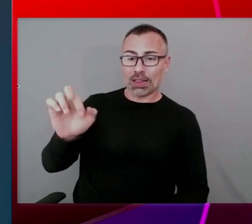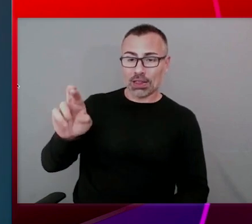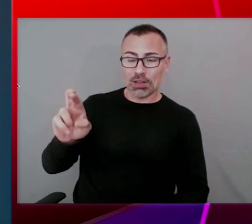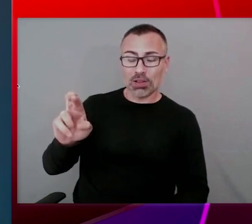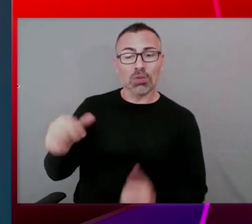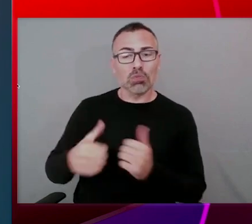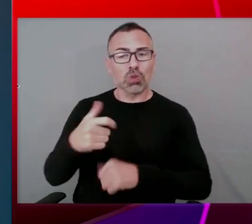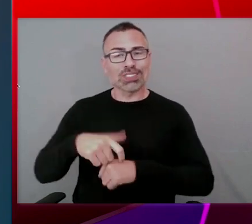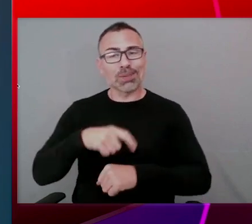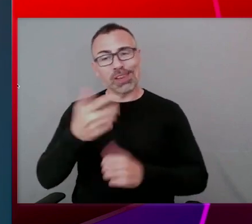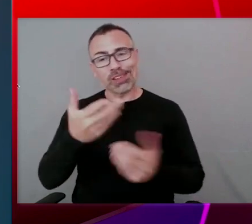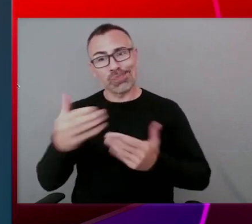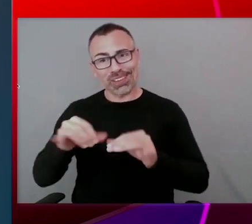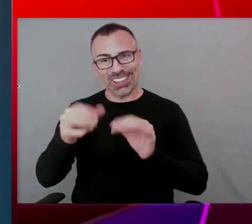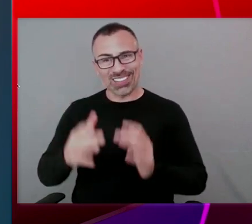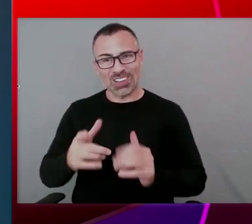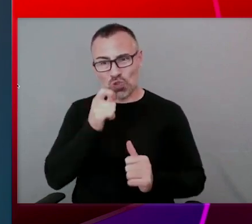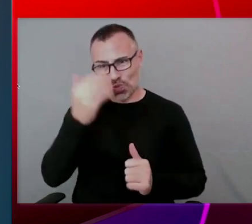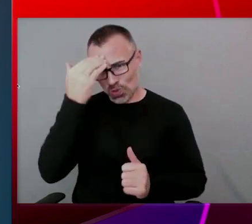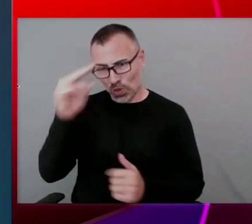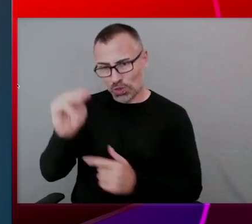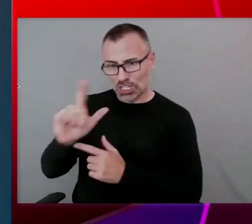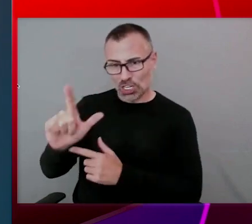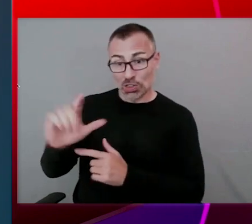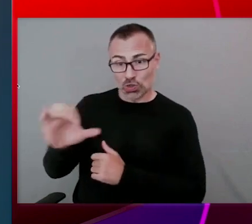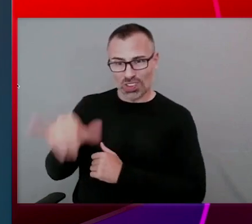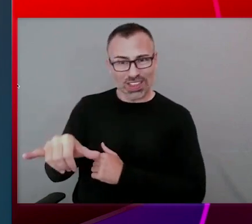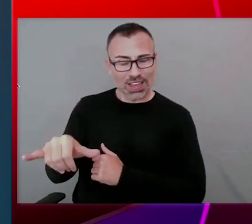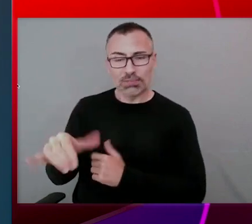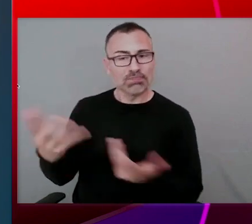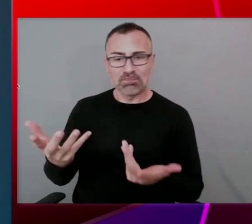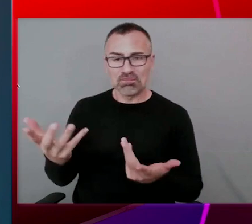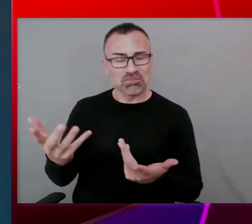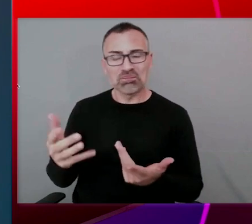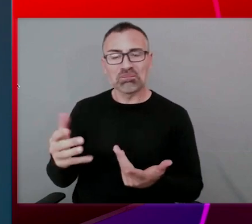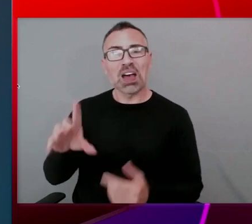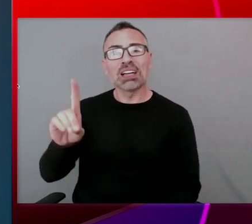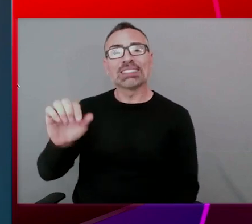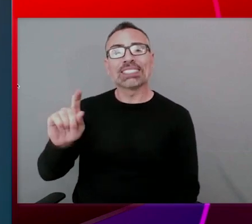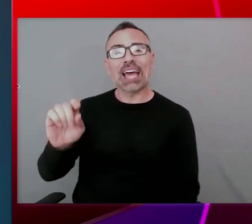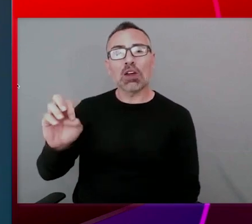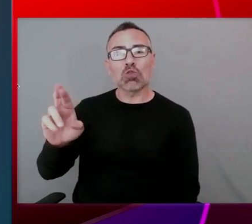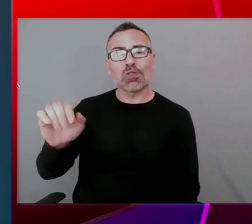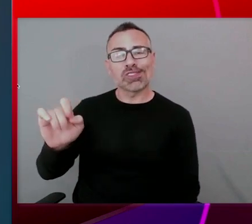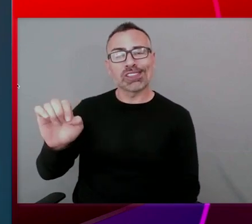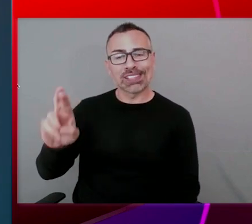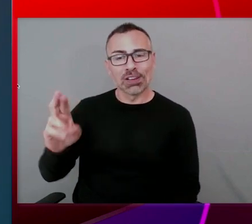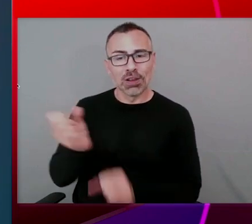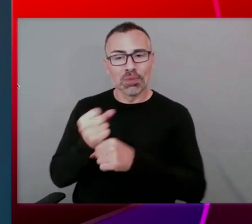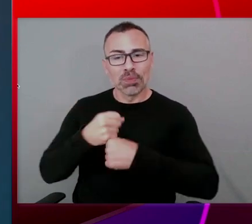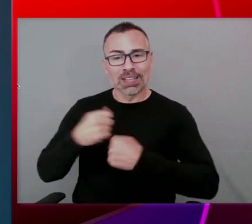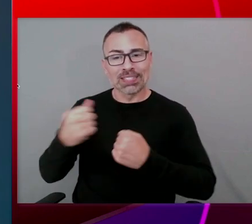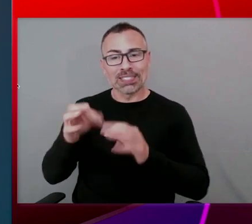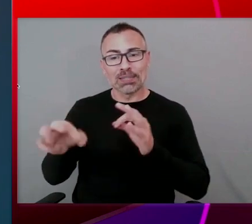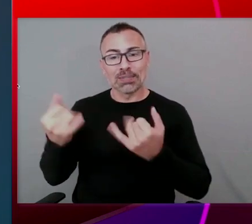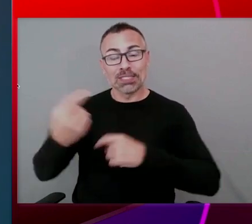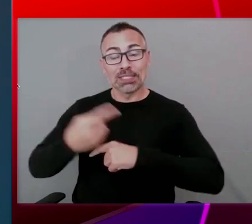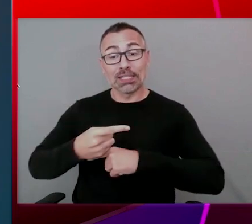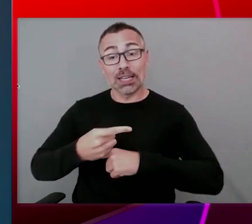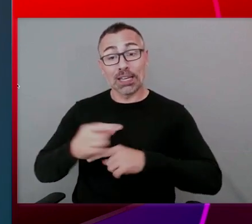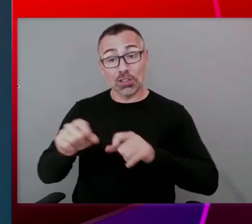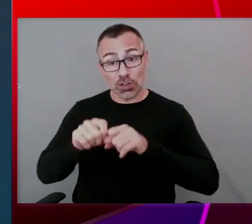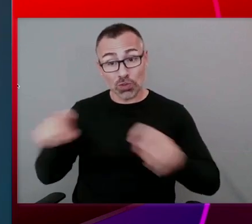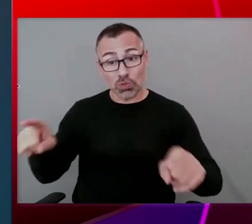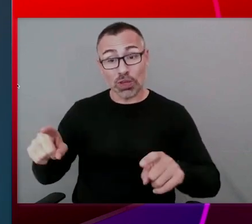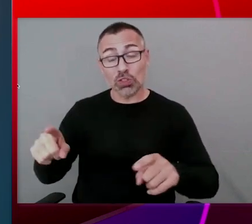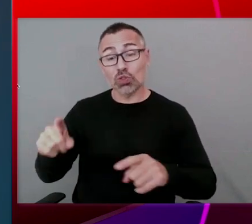machine learning engineer to do those steps. And Data Wrangler make it simpler today by enable you to deploy to an inference